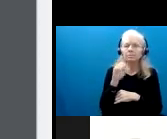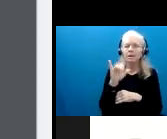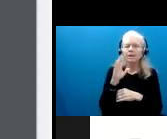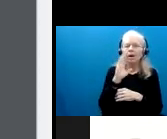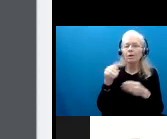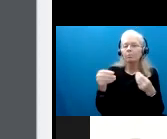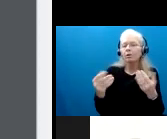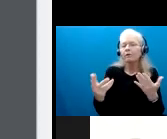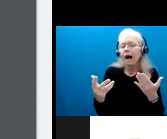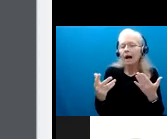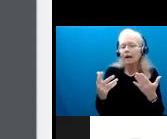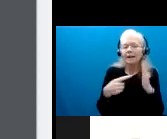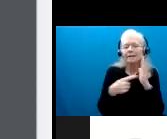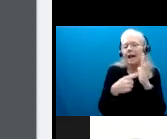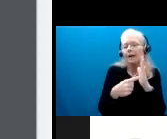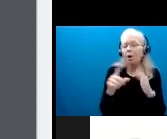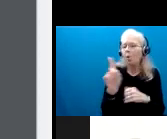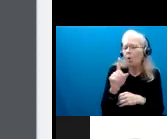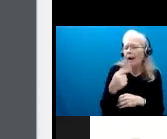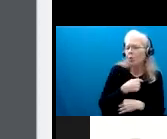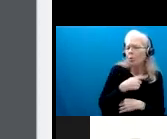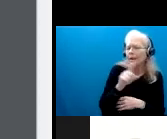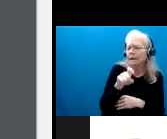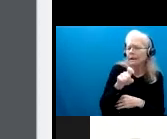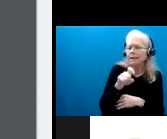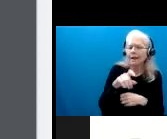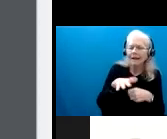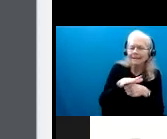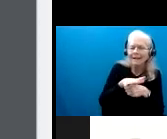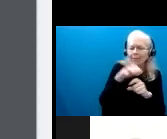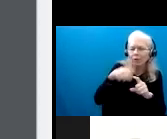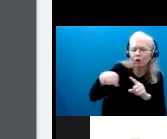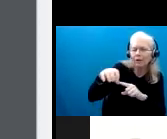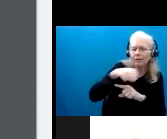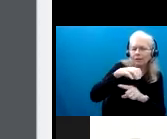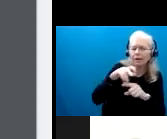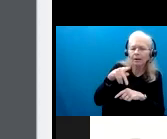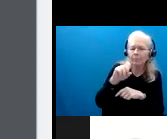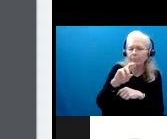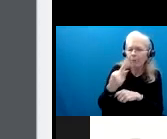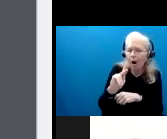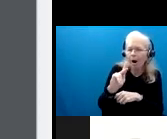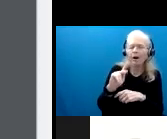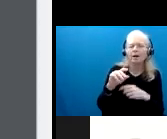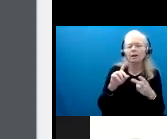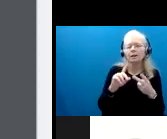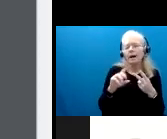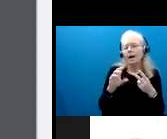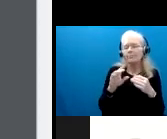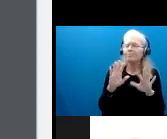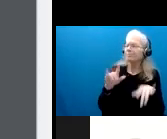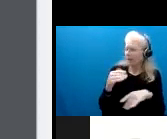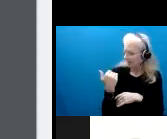example, where neighborhood parks are needed. And is, last time I was